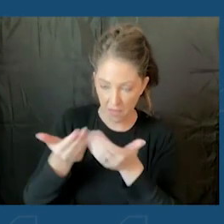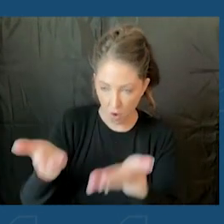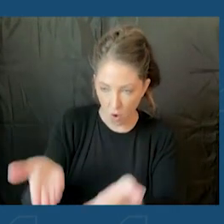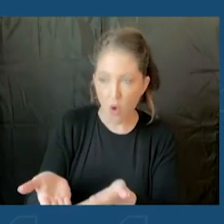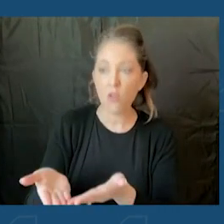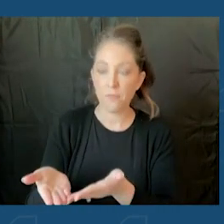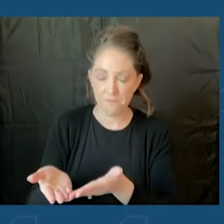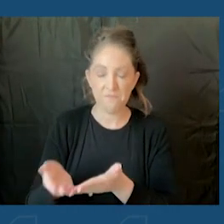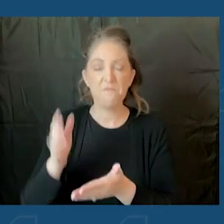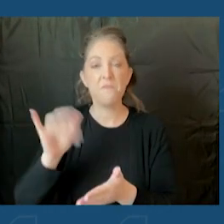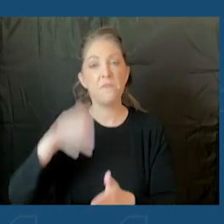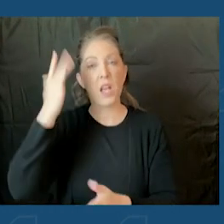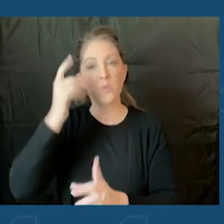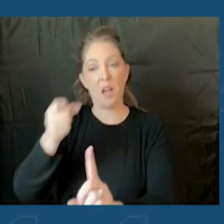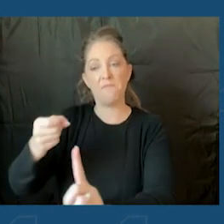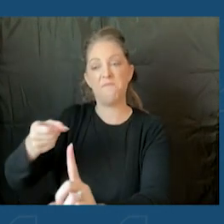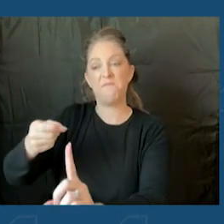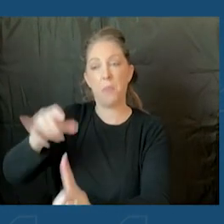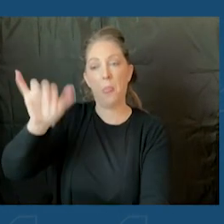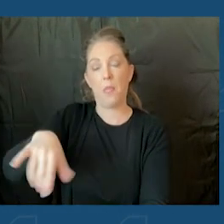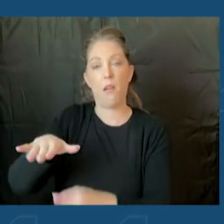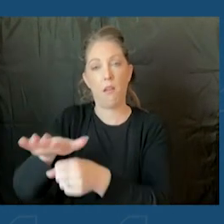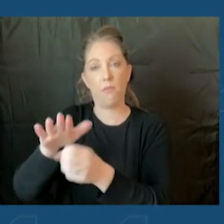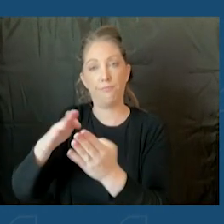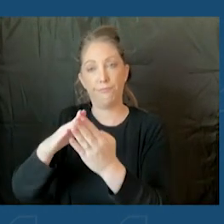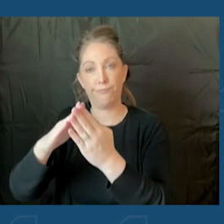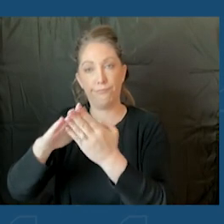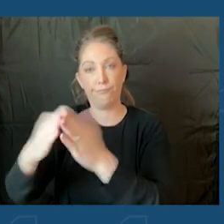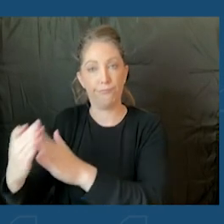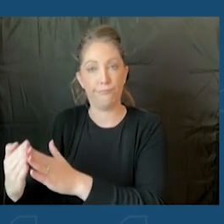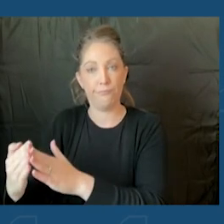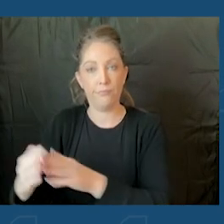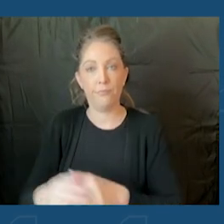he targeted this neighborhood. And